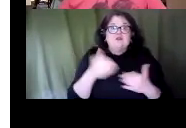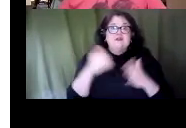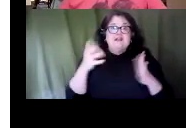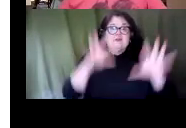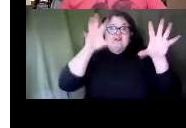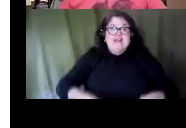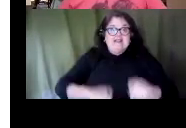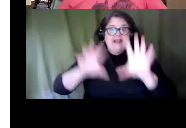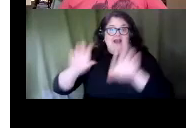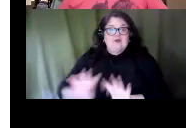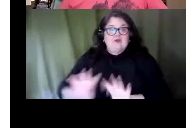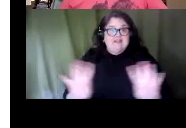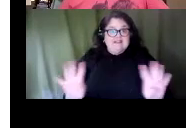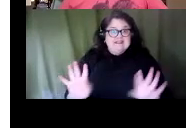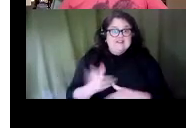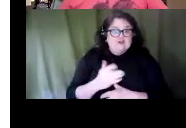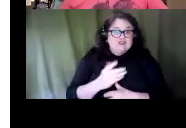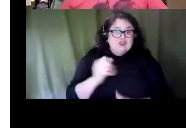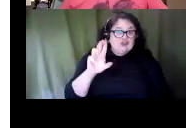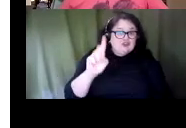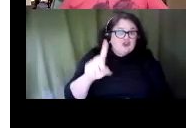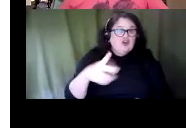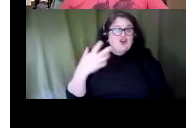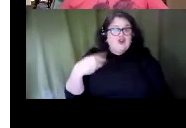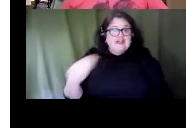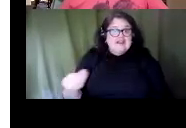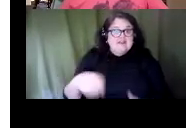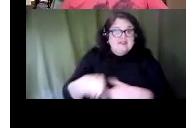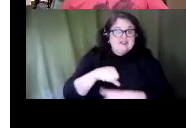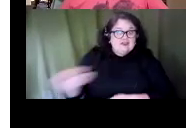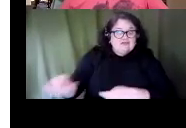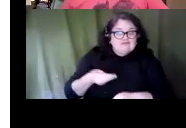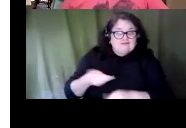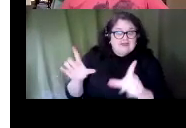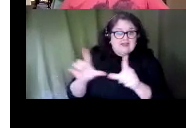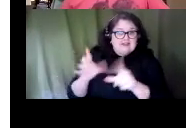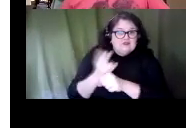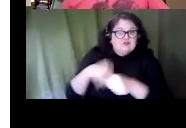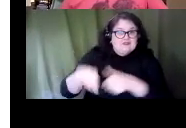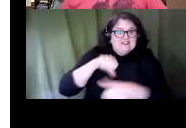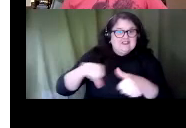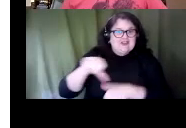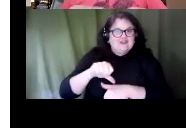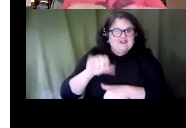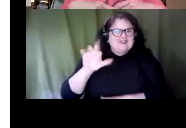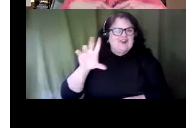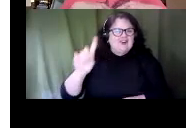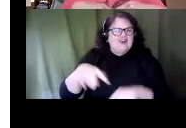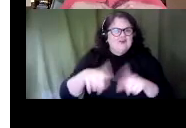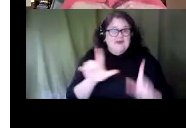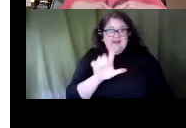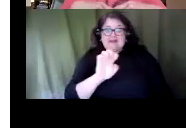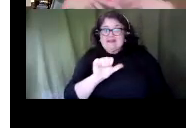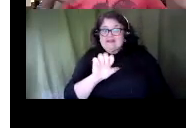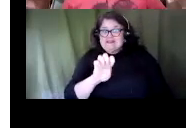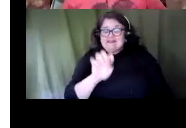fences to share yards, they're effectively giving each other license to use each other's yards. But yeah, leases then are something that